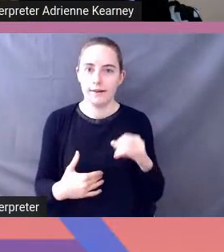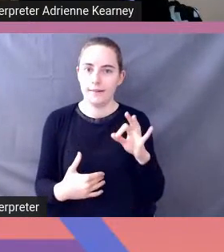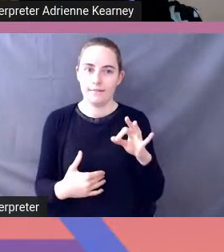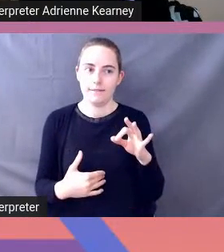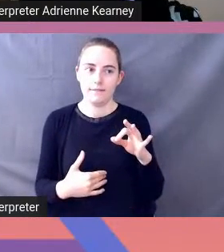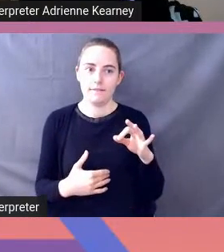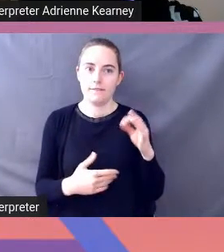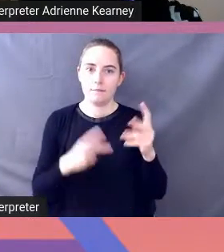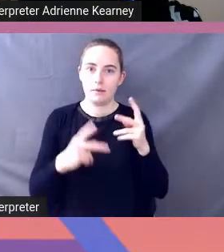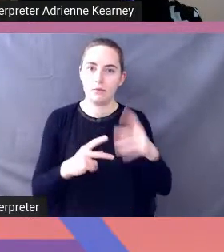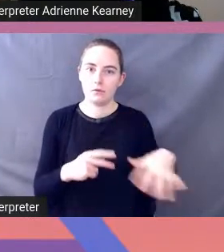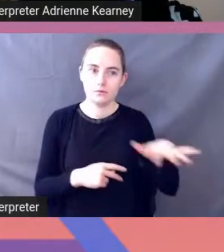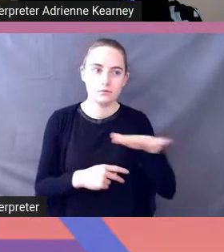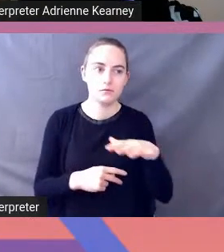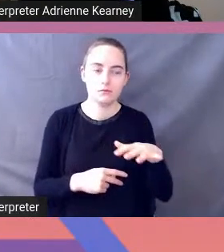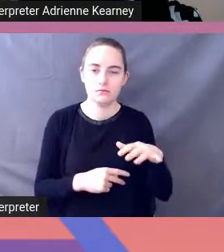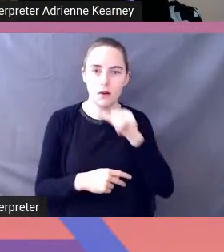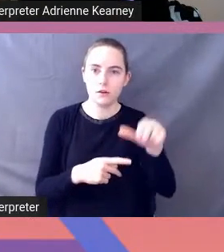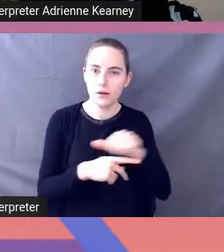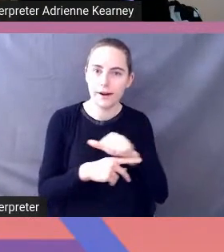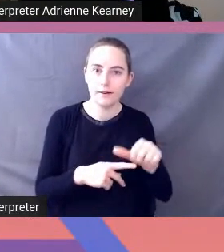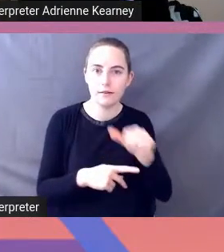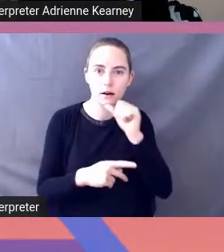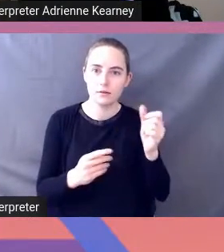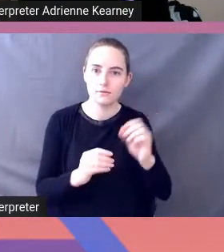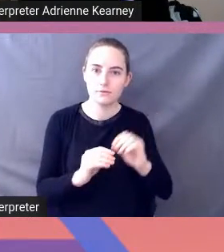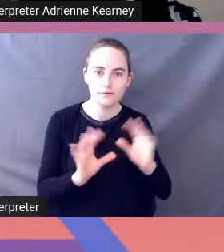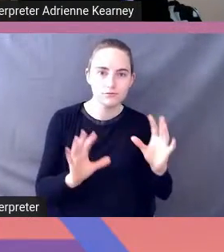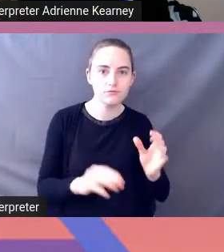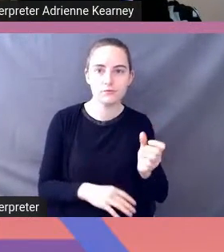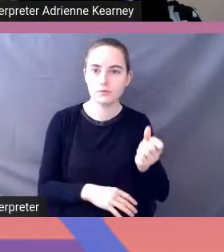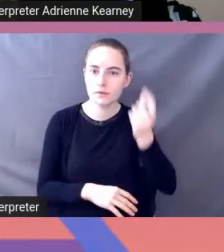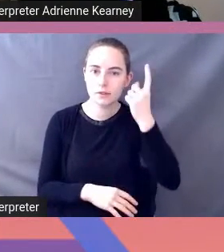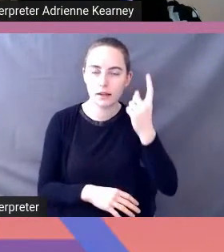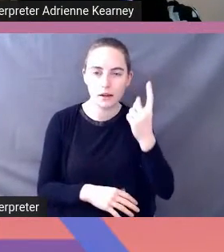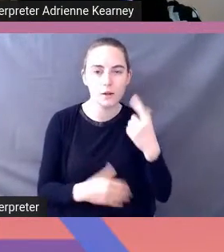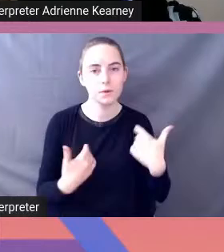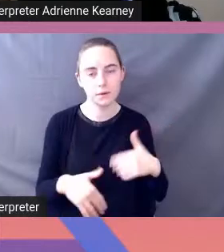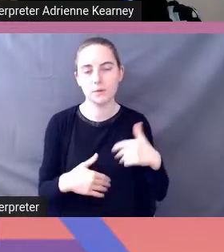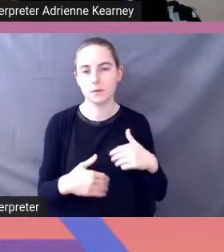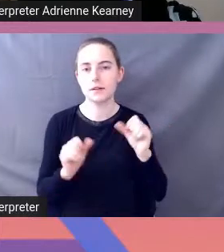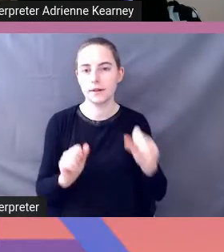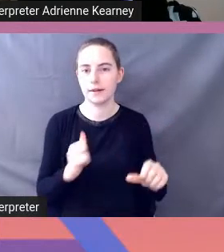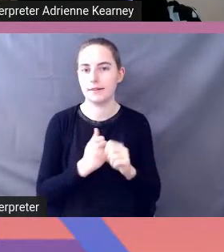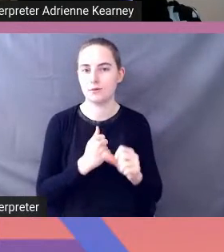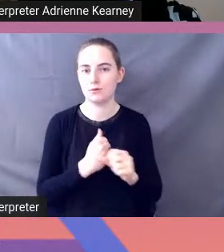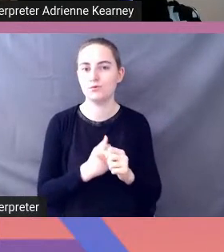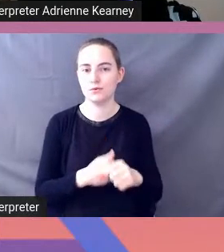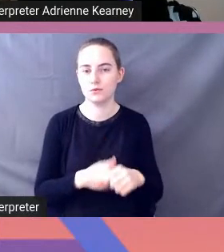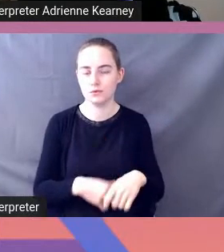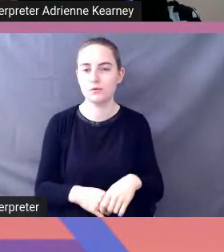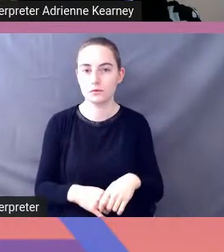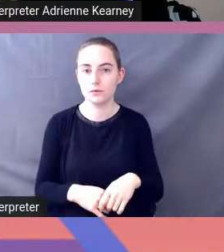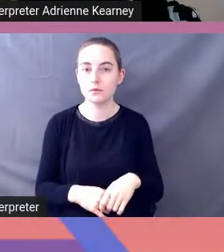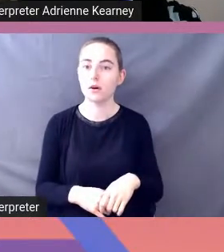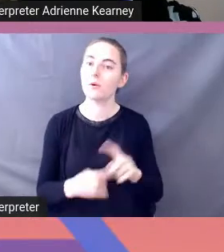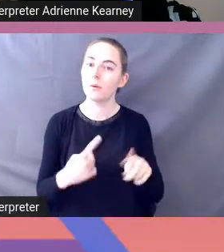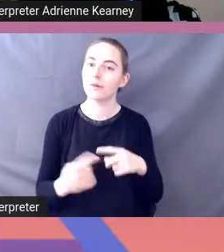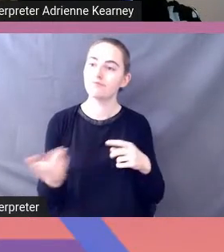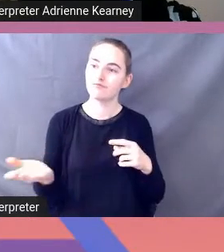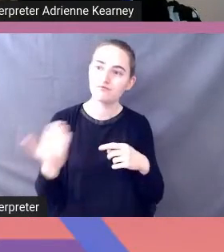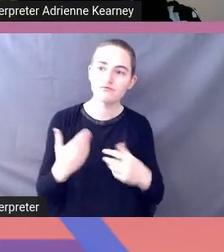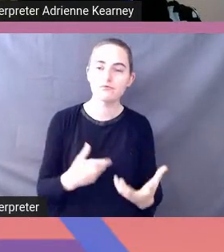more danger than they were in to begin with. So I think that when people think about including queer women in their organizing and in their